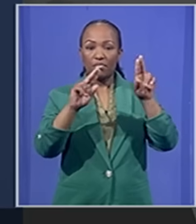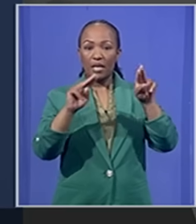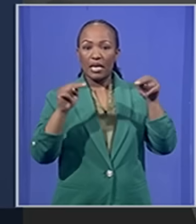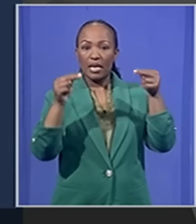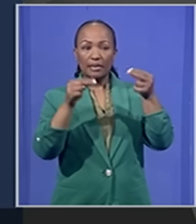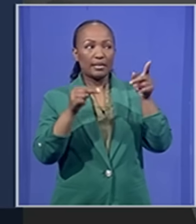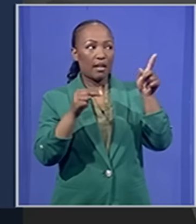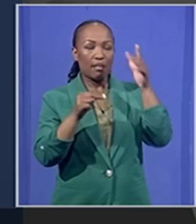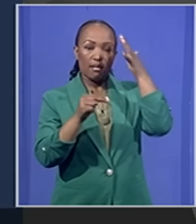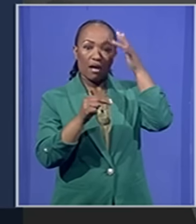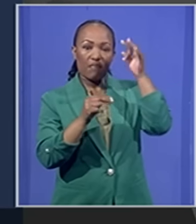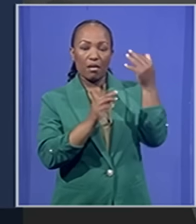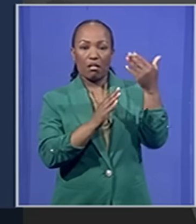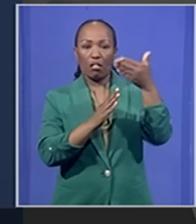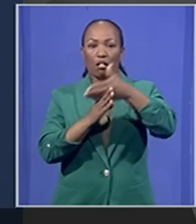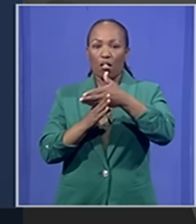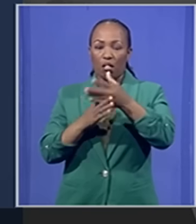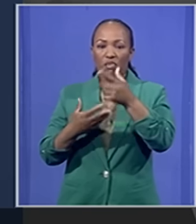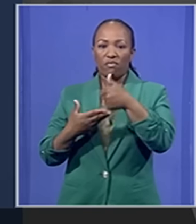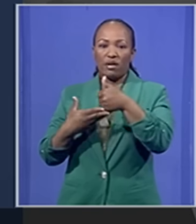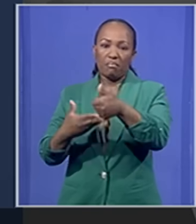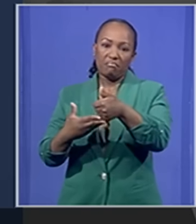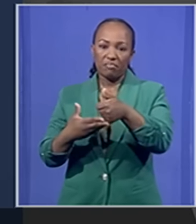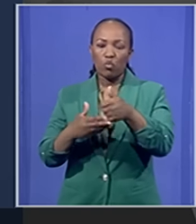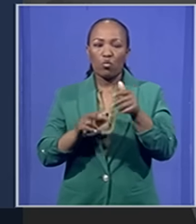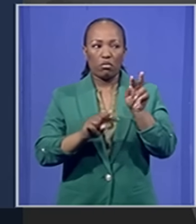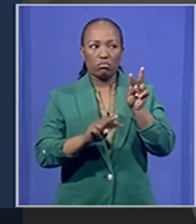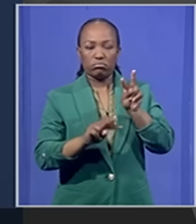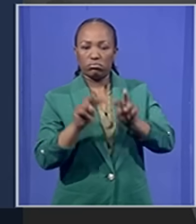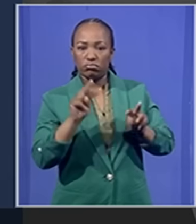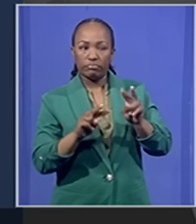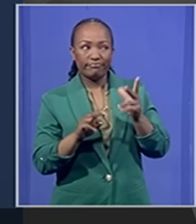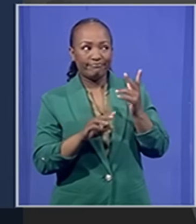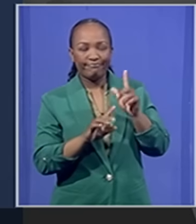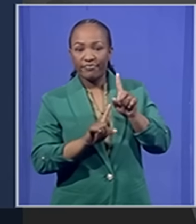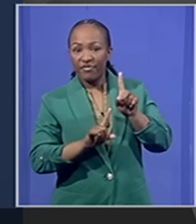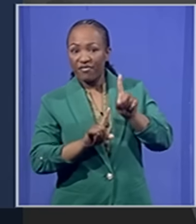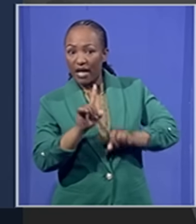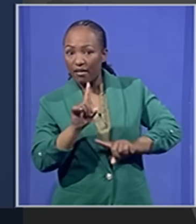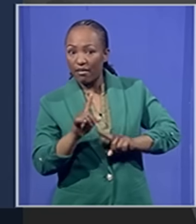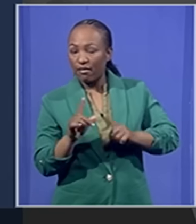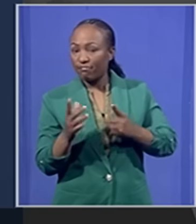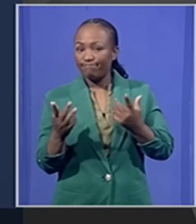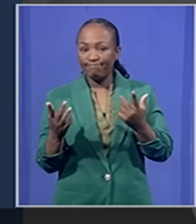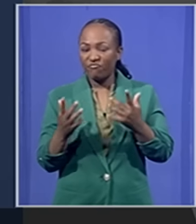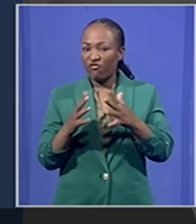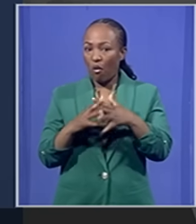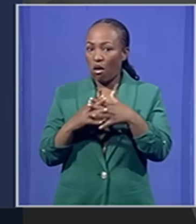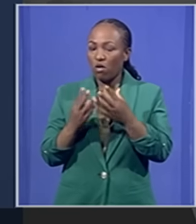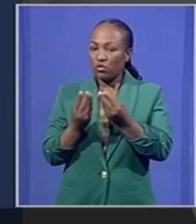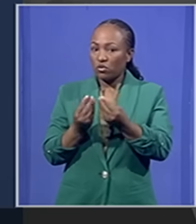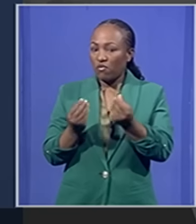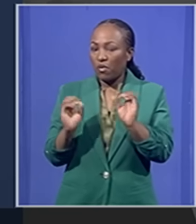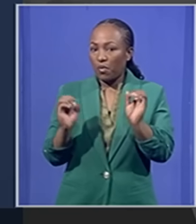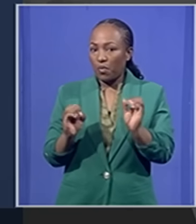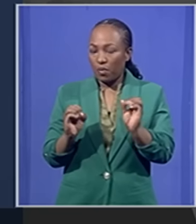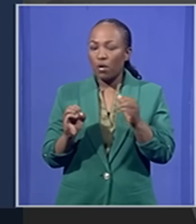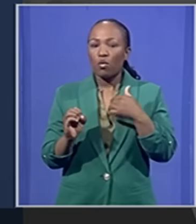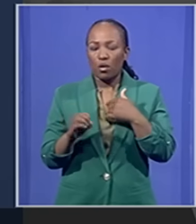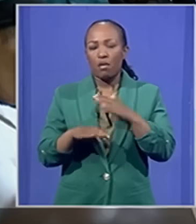and should they fail to execute and restore order in Ditsobotla, we will take further measures